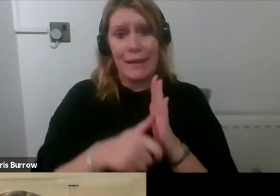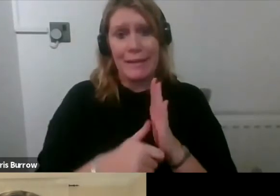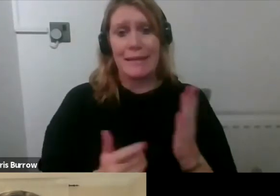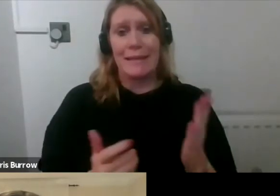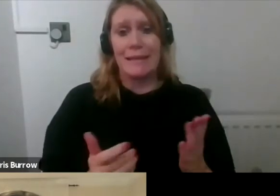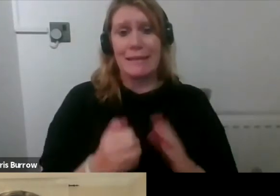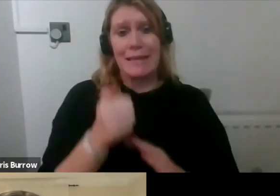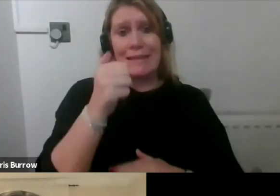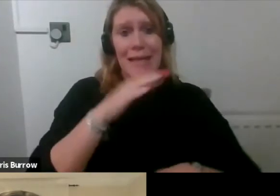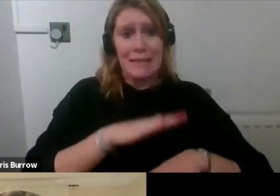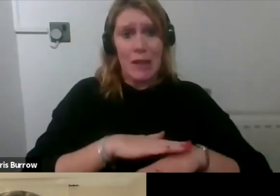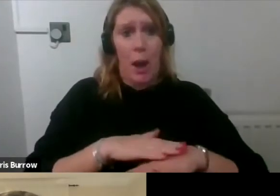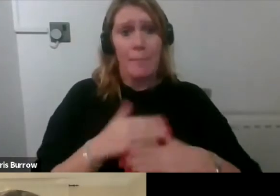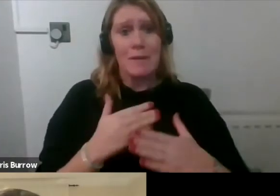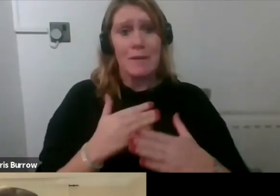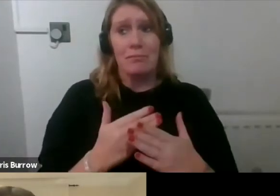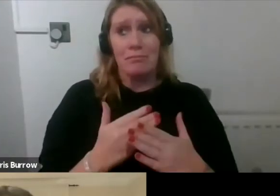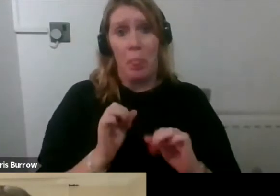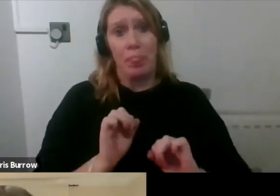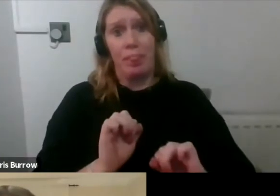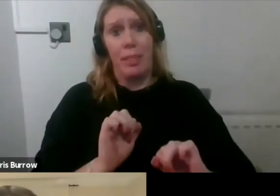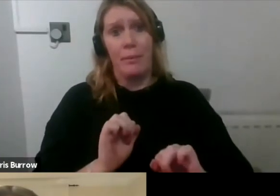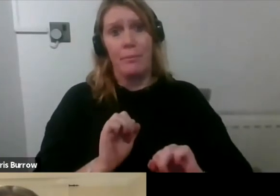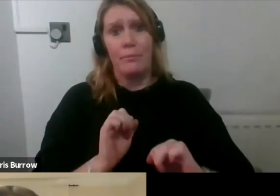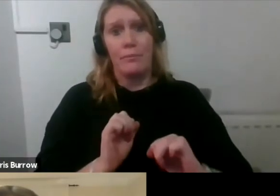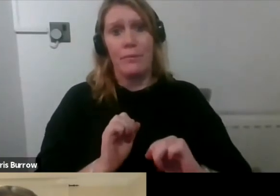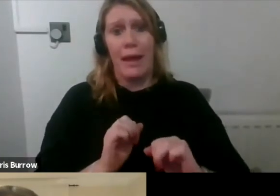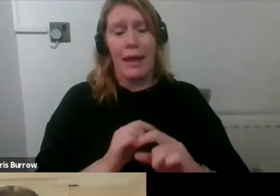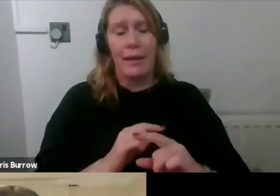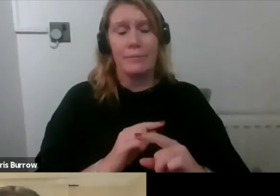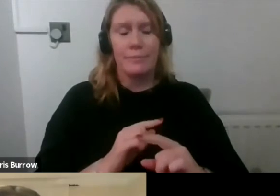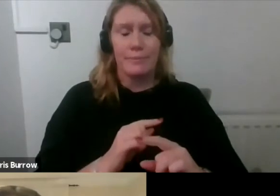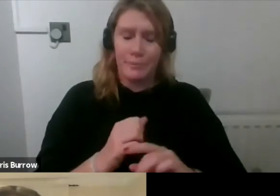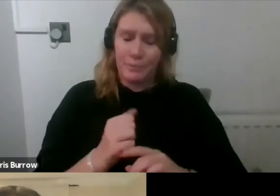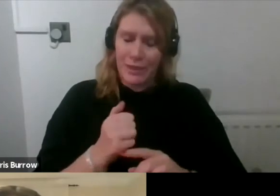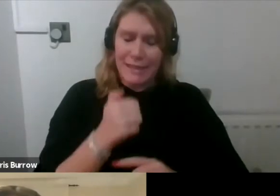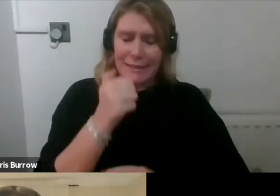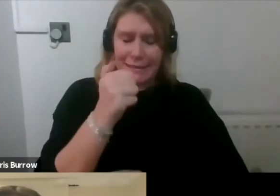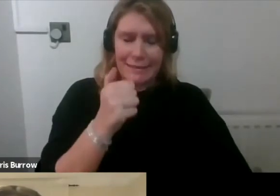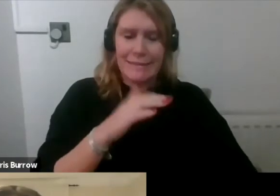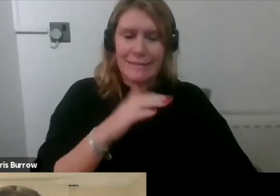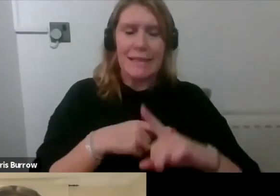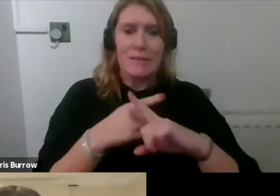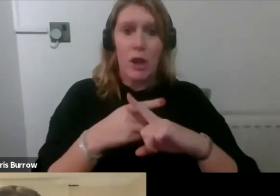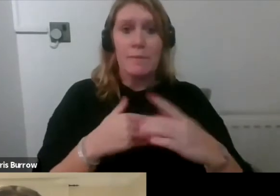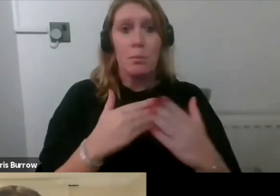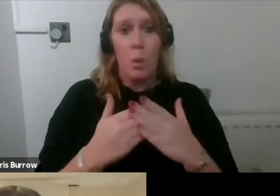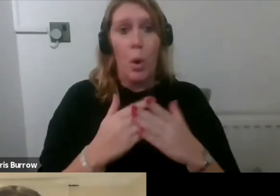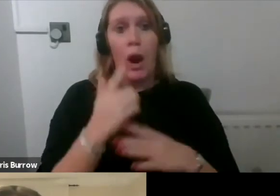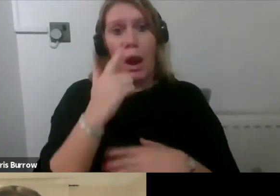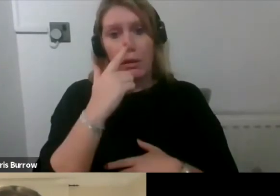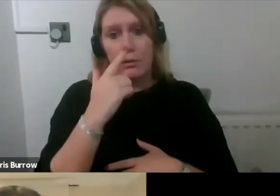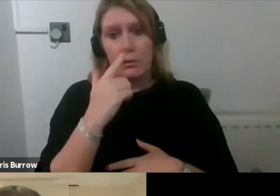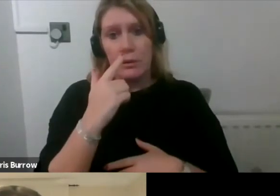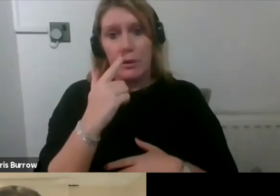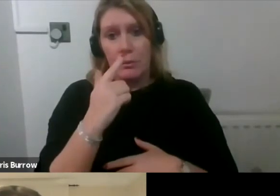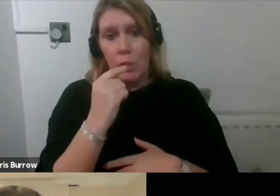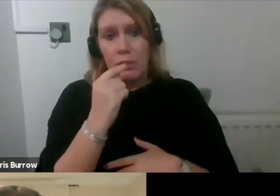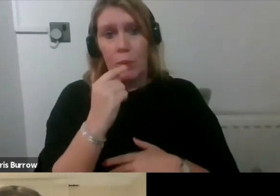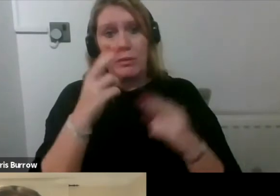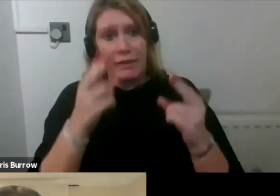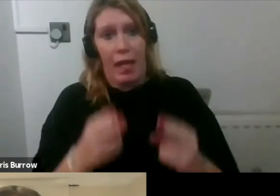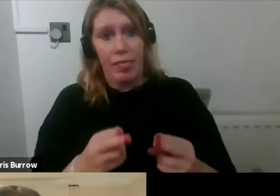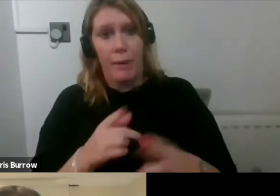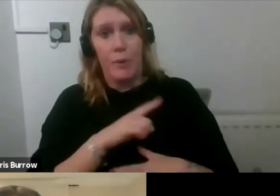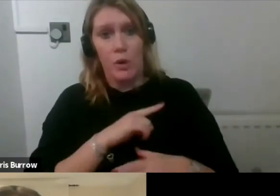to die. Those of us receiving care in the community, just as likely to die of COVID as if we're in a care home.